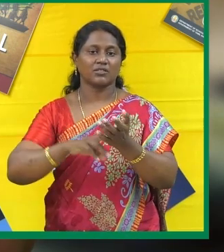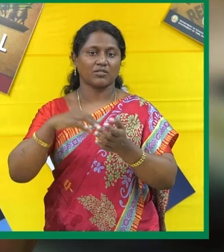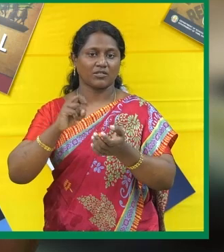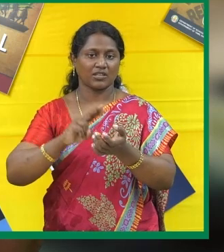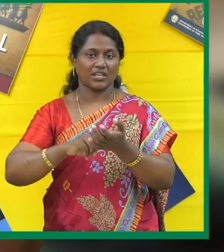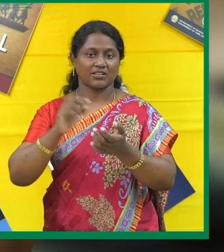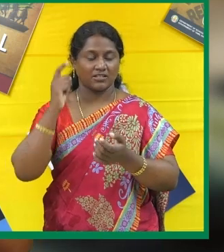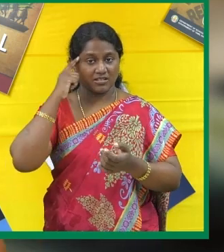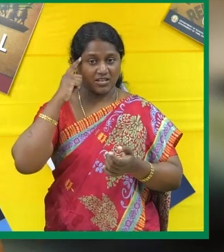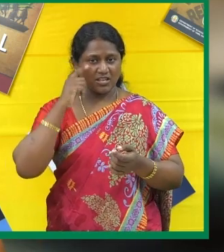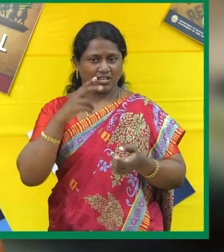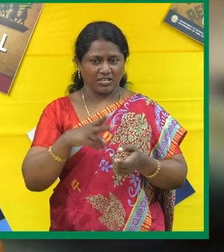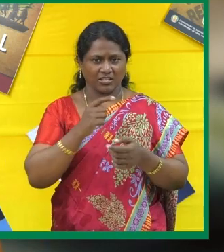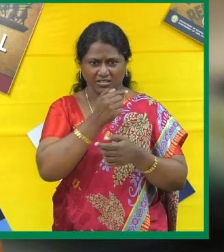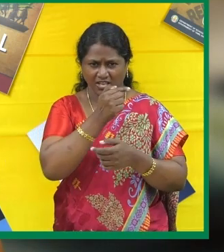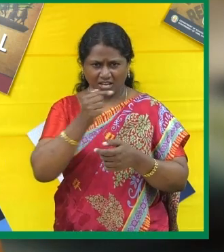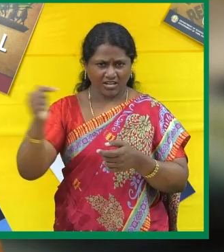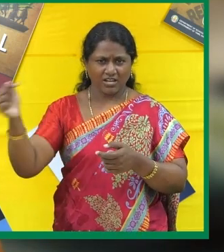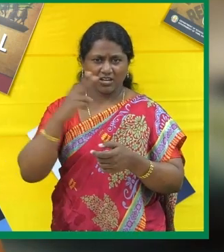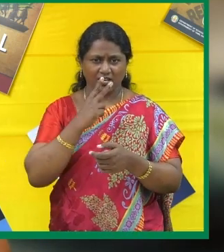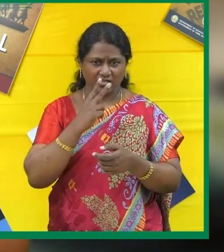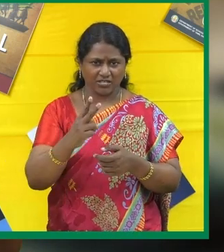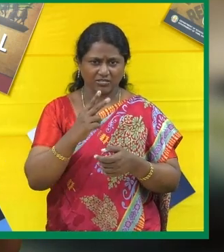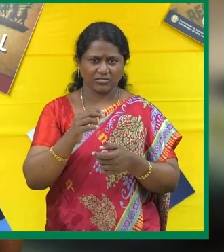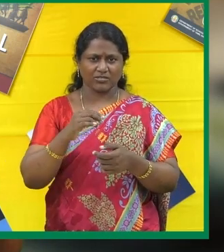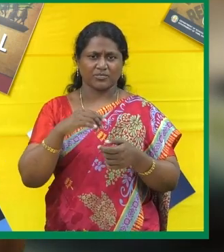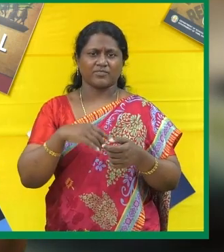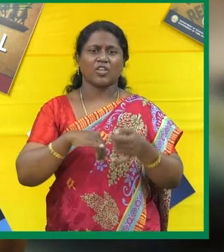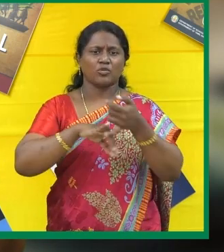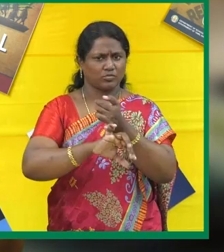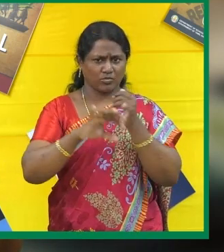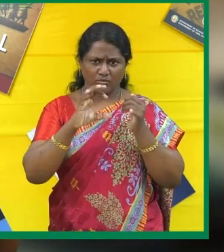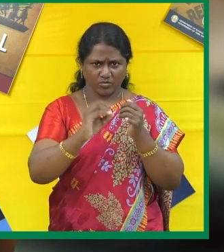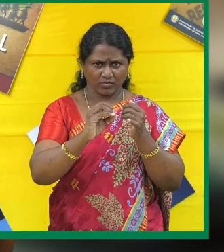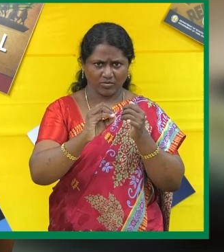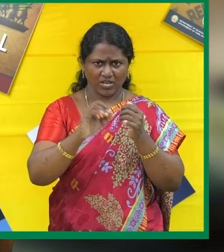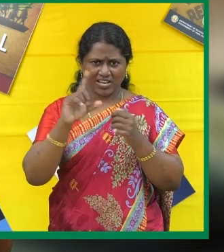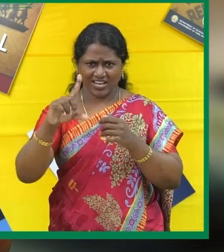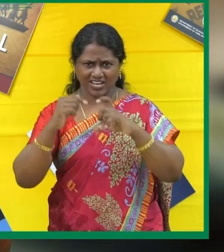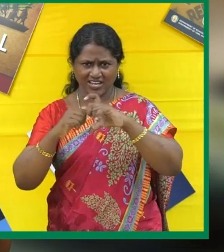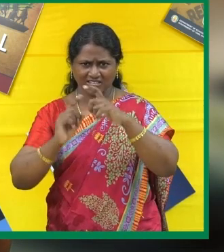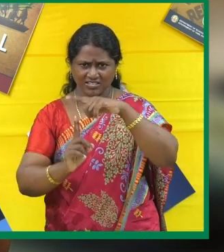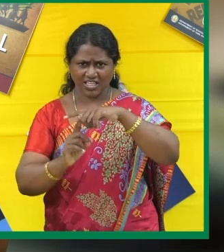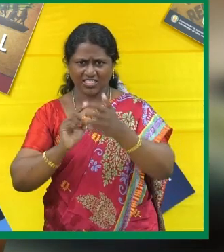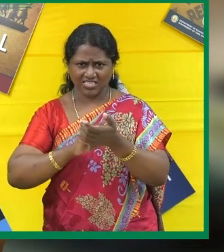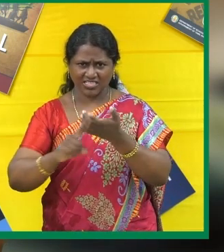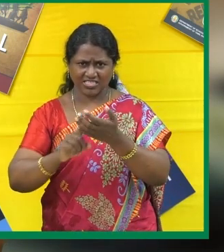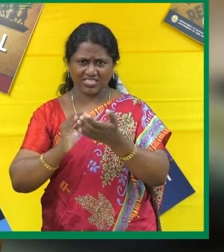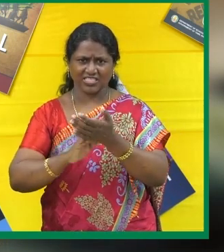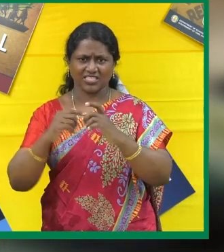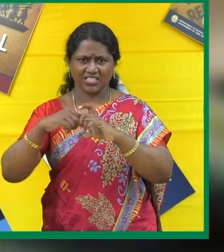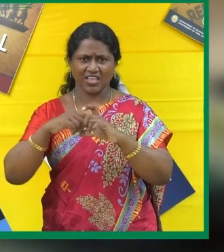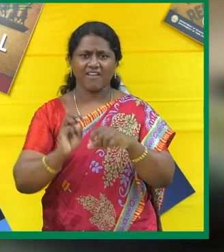this line, can you find out the alliteration here? See, so, let, the,